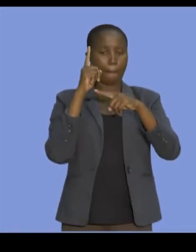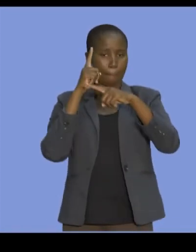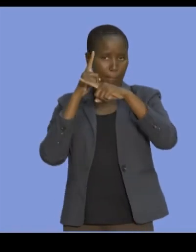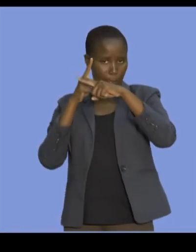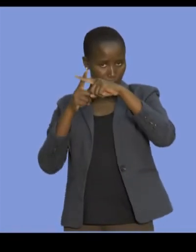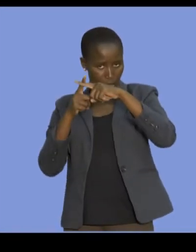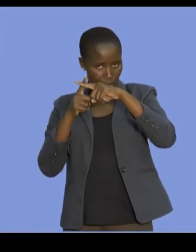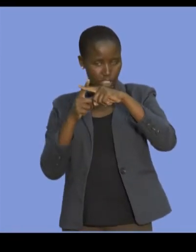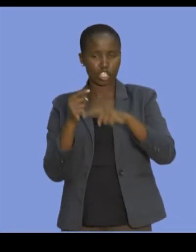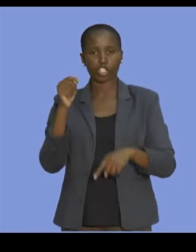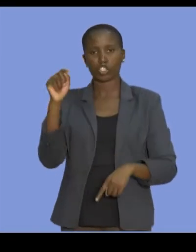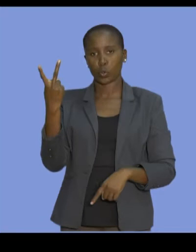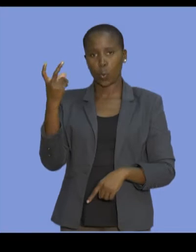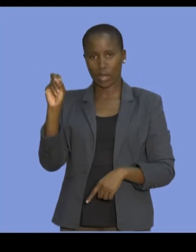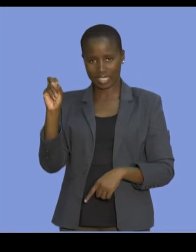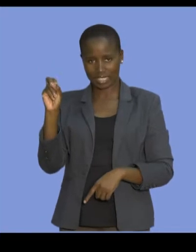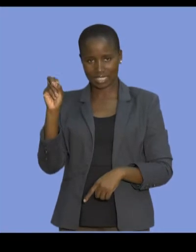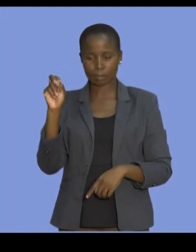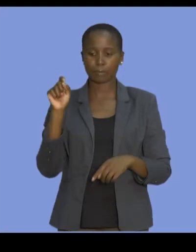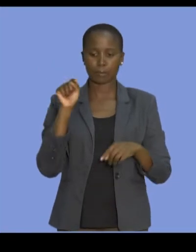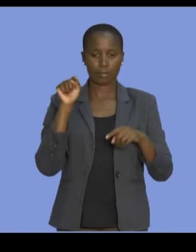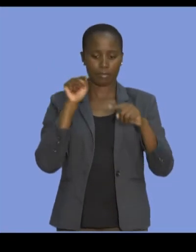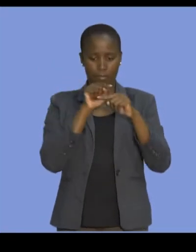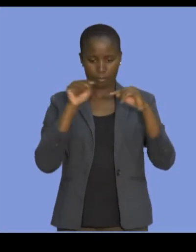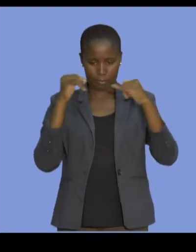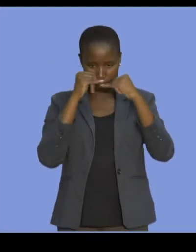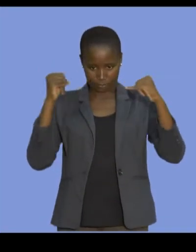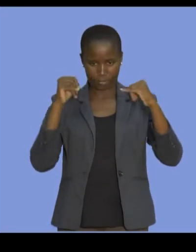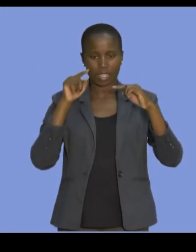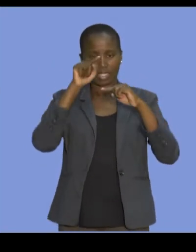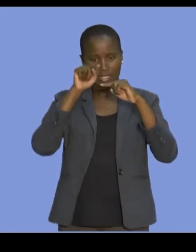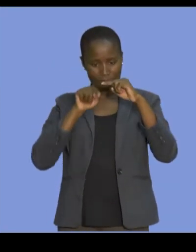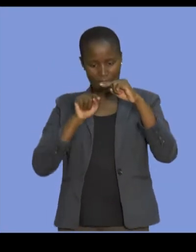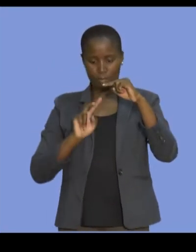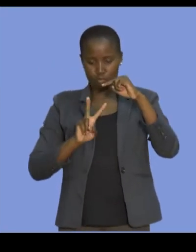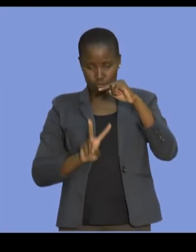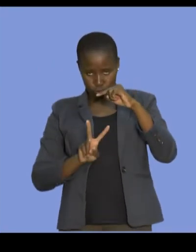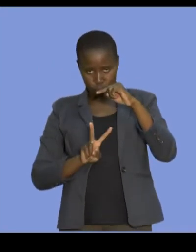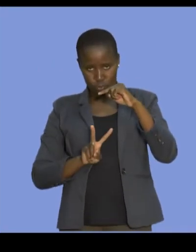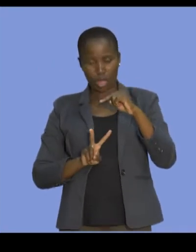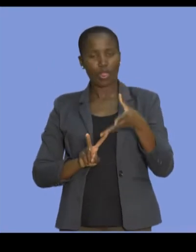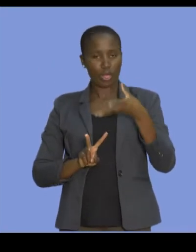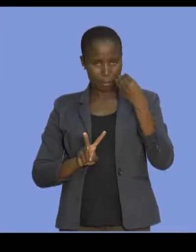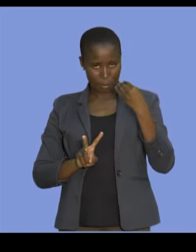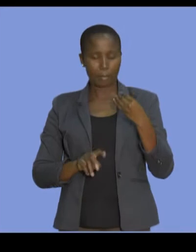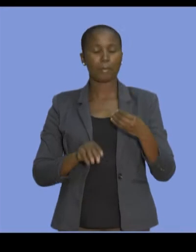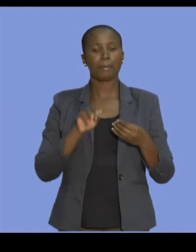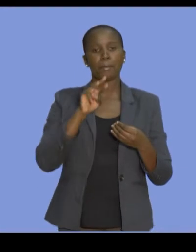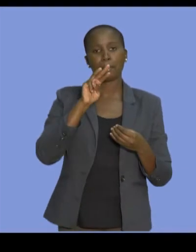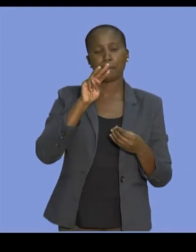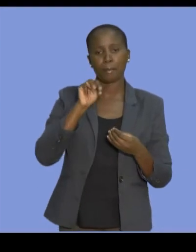20 divided by 2, we find the midpoint for them. 0 plus 20 divided by